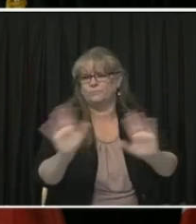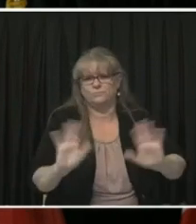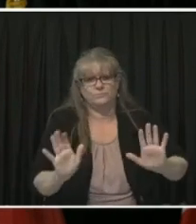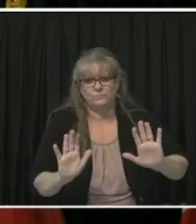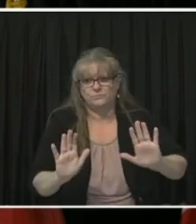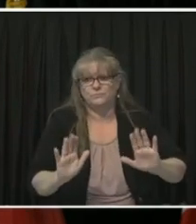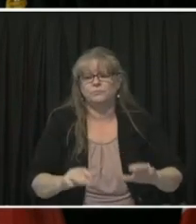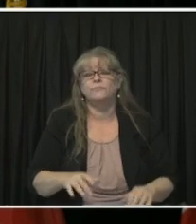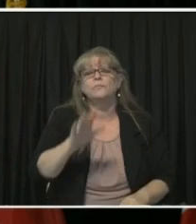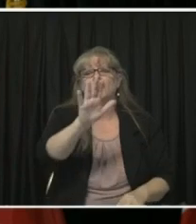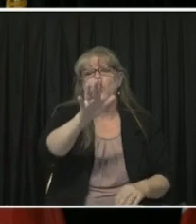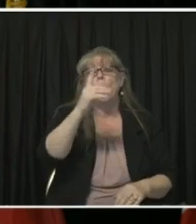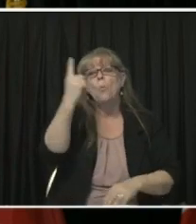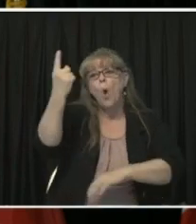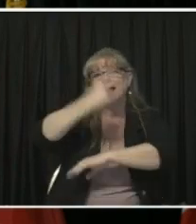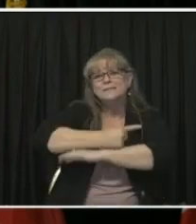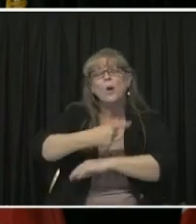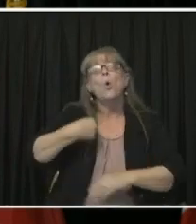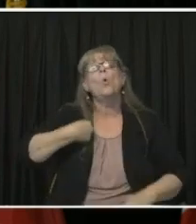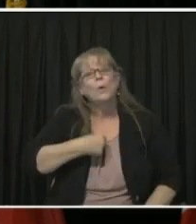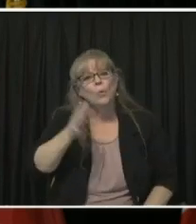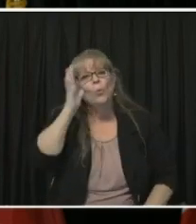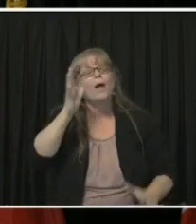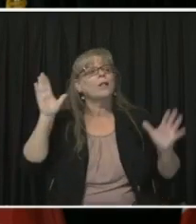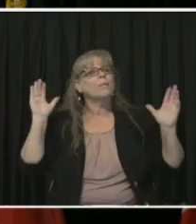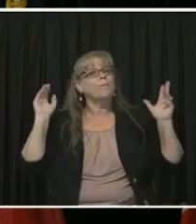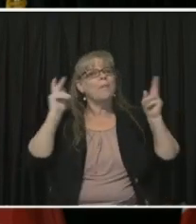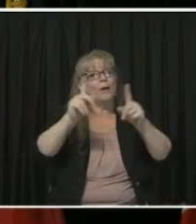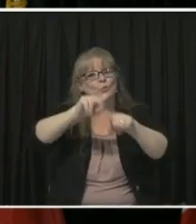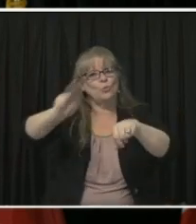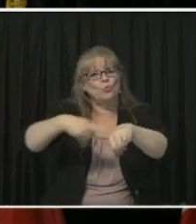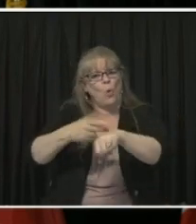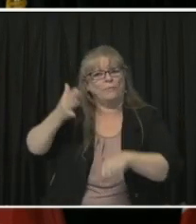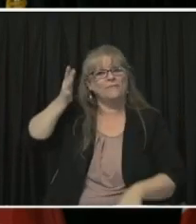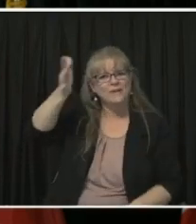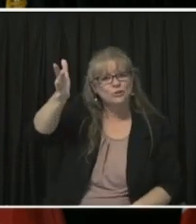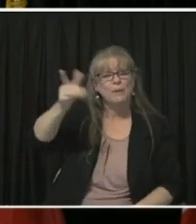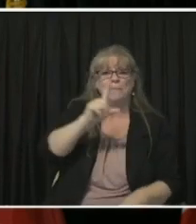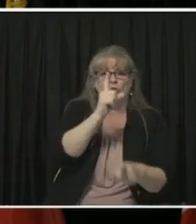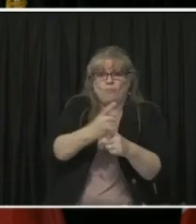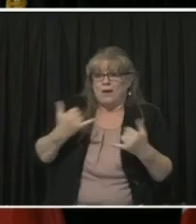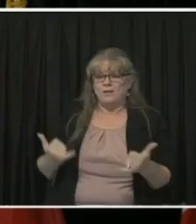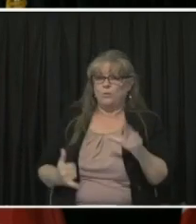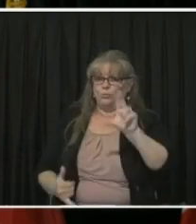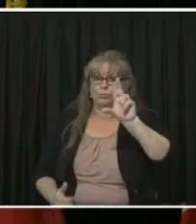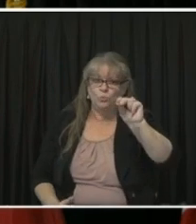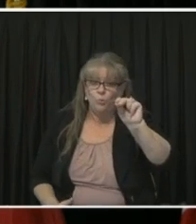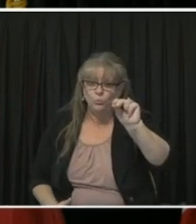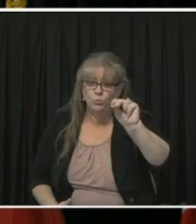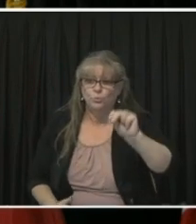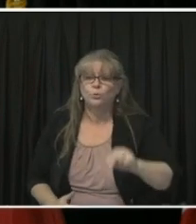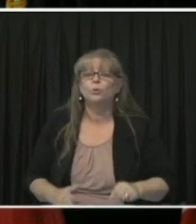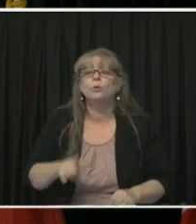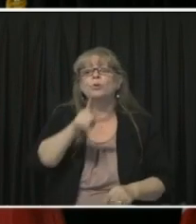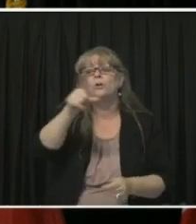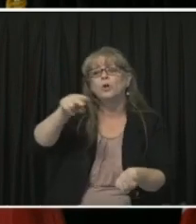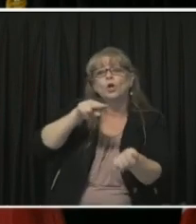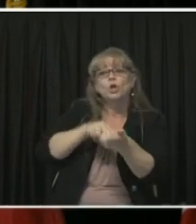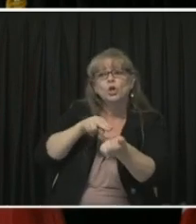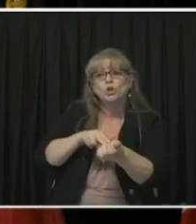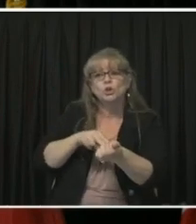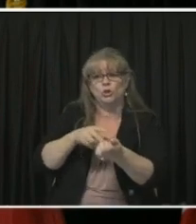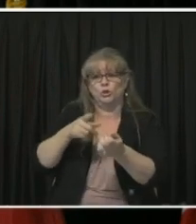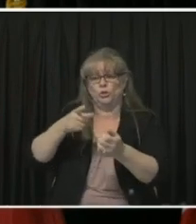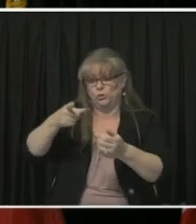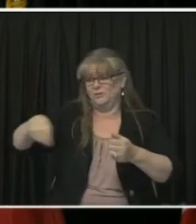now. Nurses are out there fighting to protect you, and please do your part. During 2020, the year of the